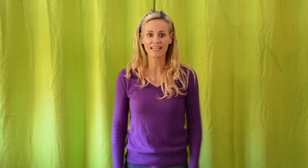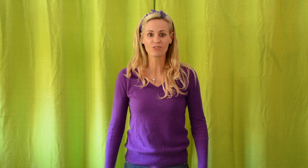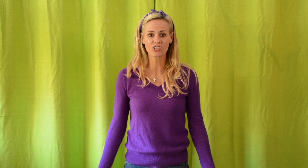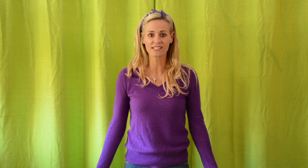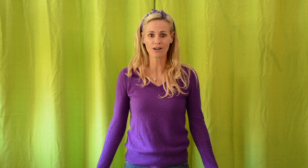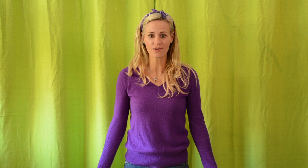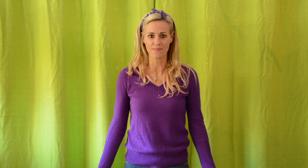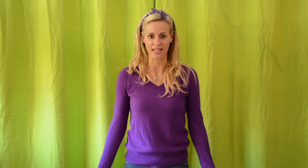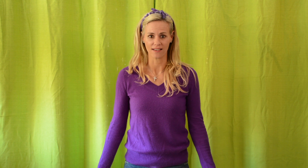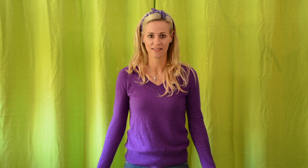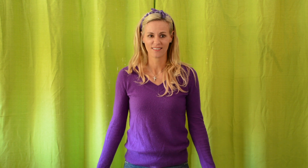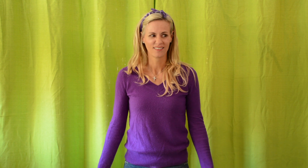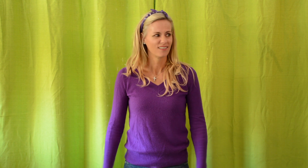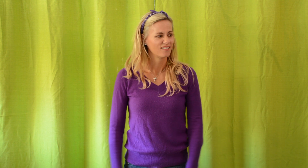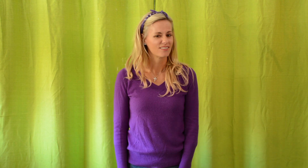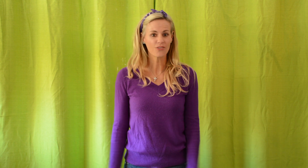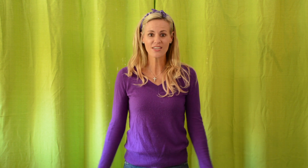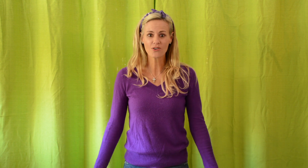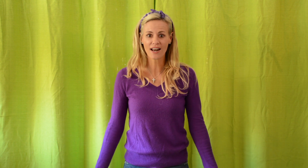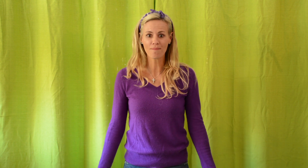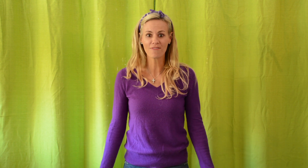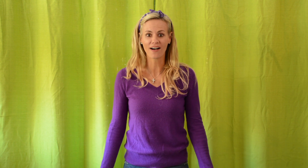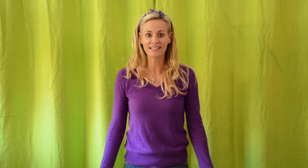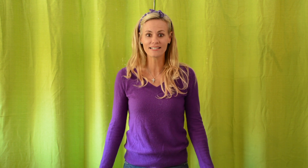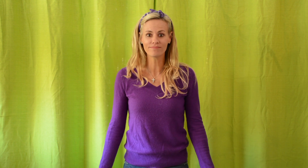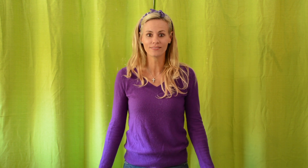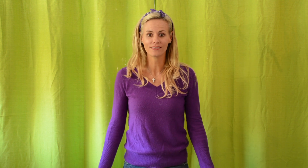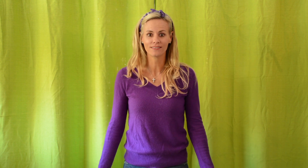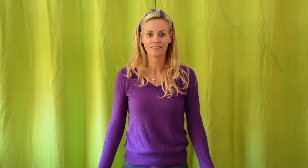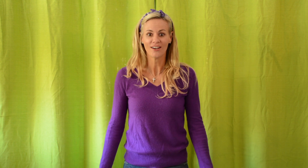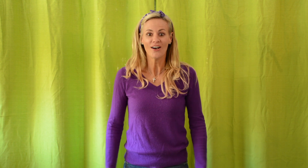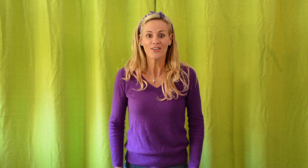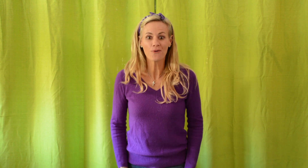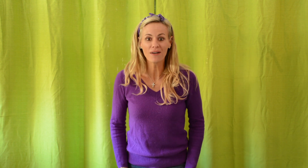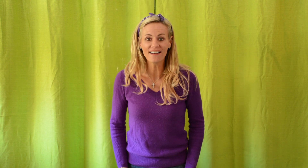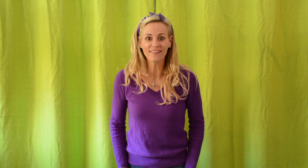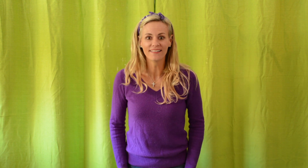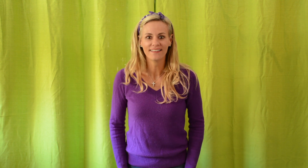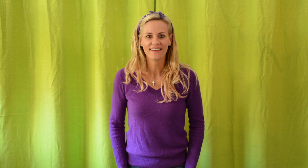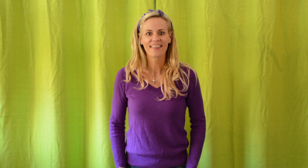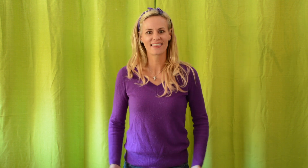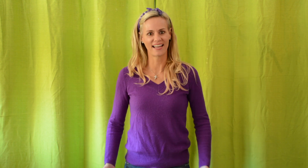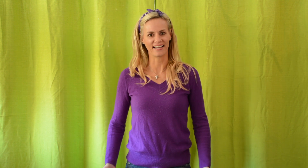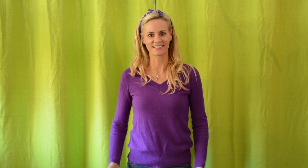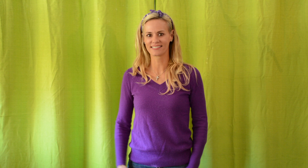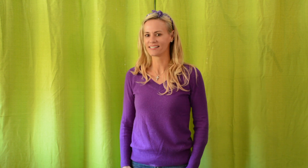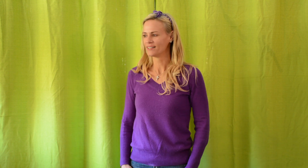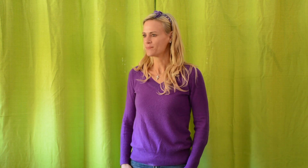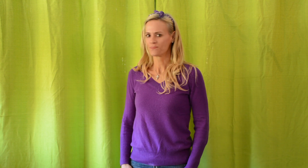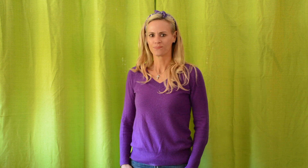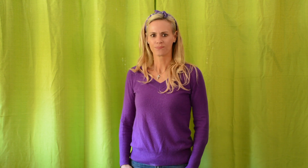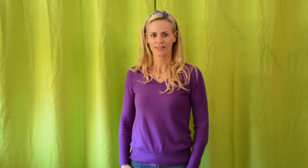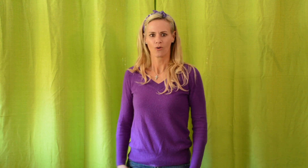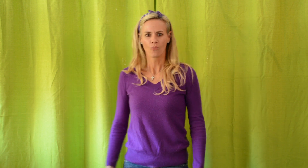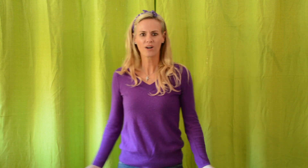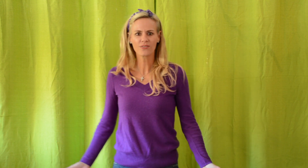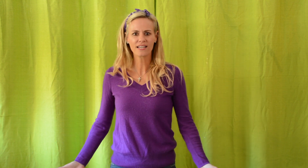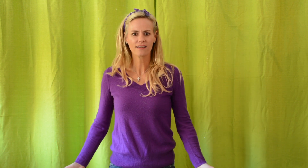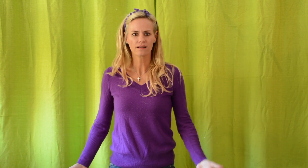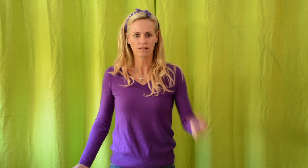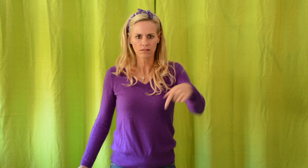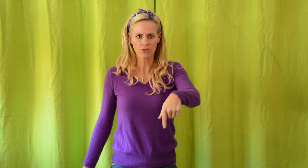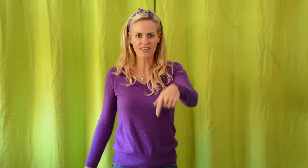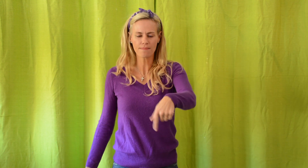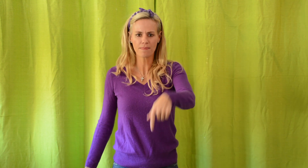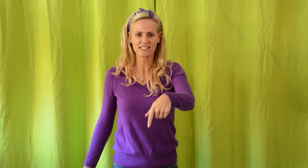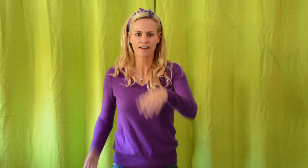find Paulie. He was just here with me. Do you think you can help me find him? You will? Thanks. Where do